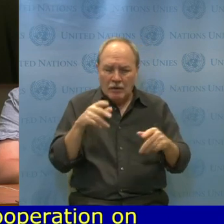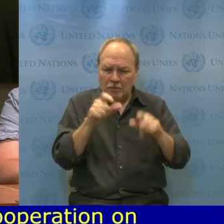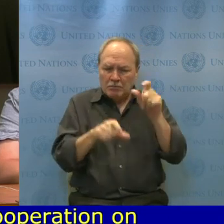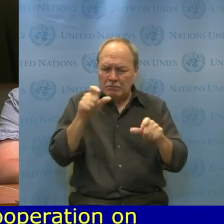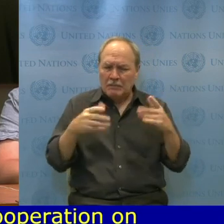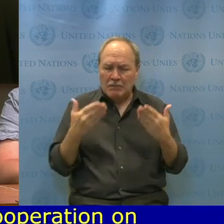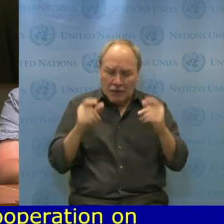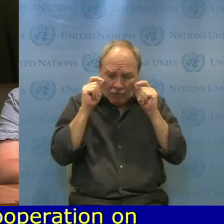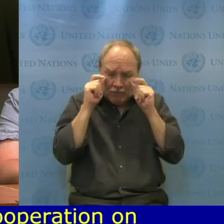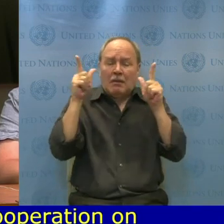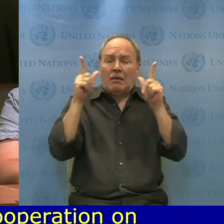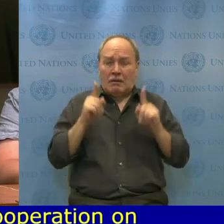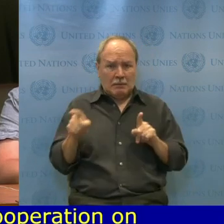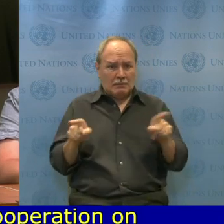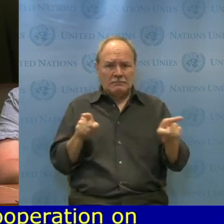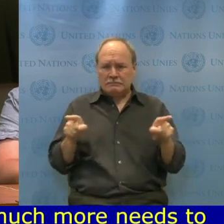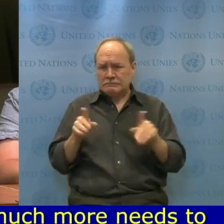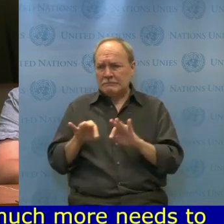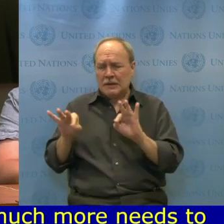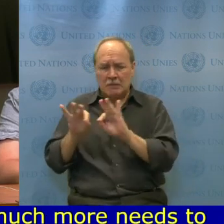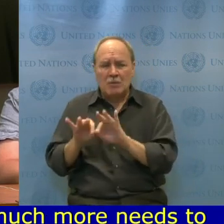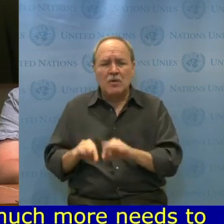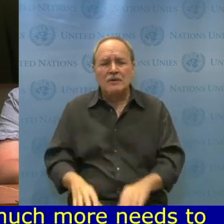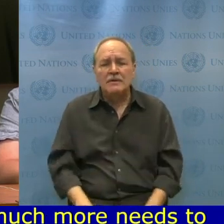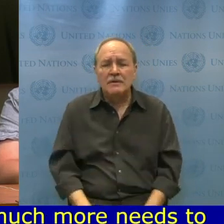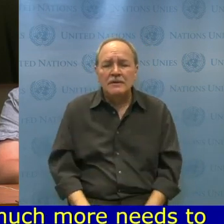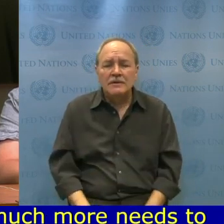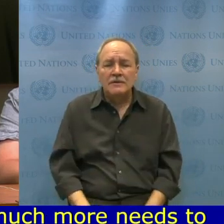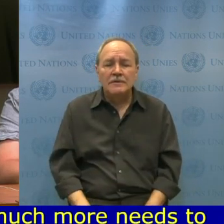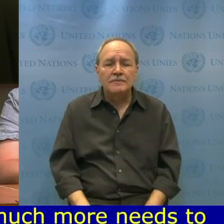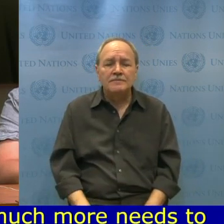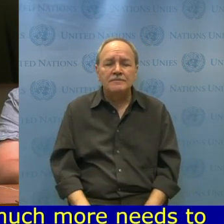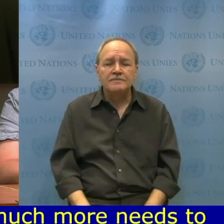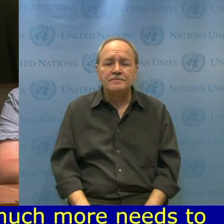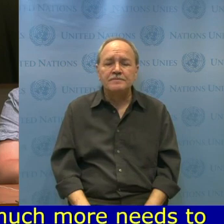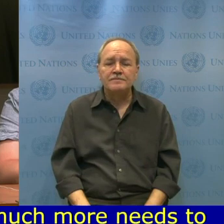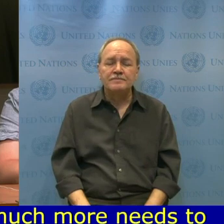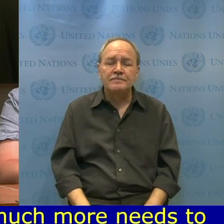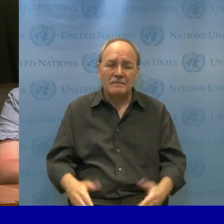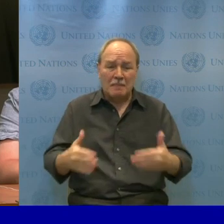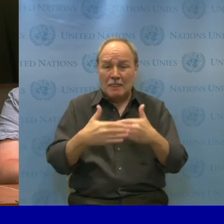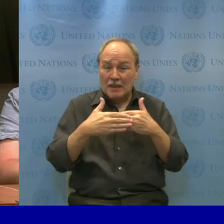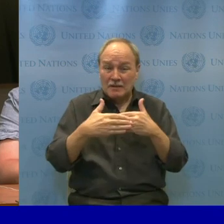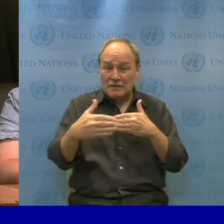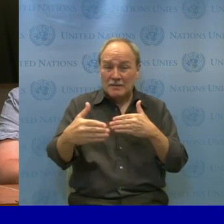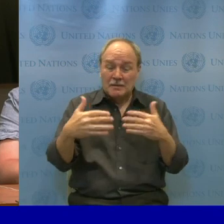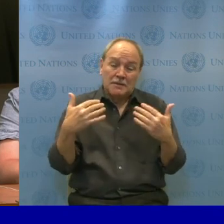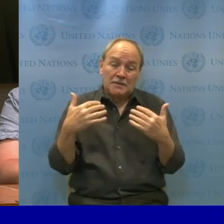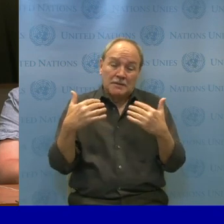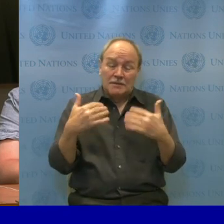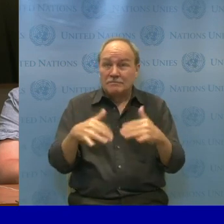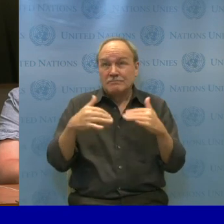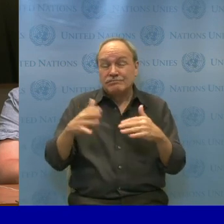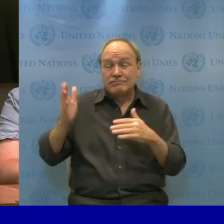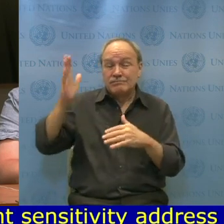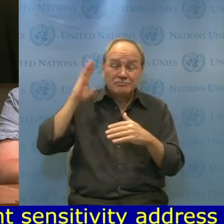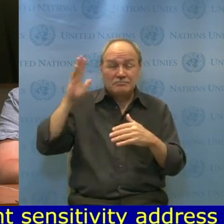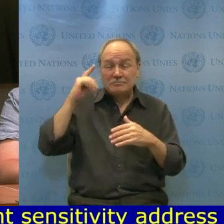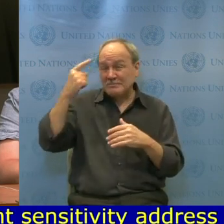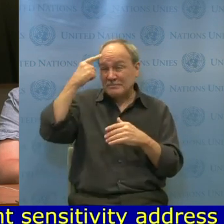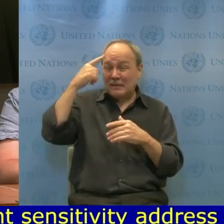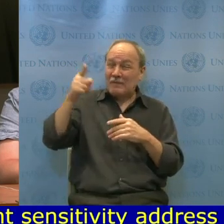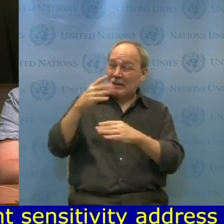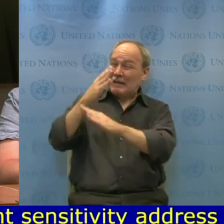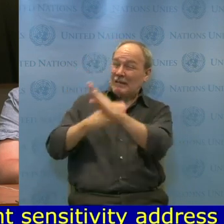There remains an important sensitivity to address when considering health needs in the disability agenda, given the legacy of the medical model, and yet the CRPD is